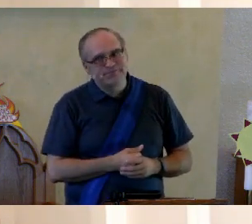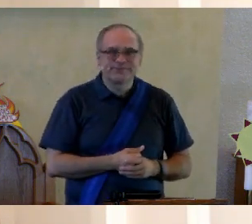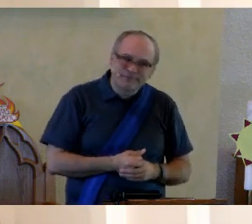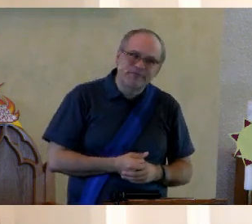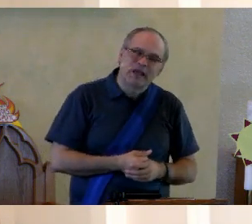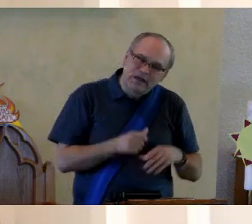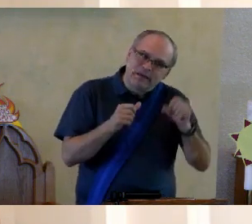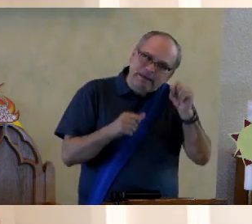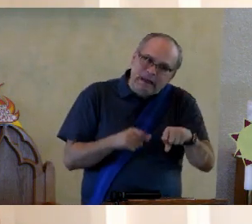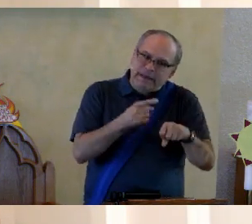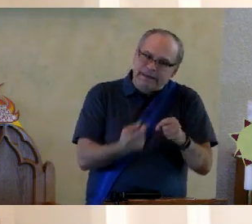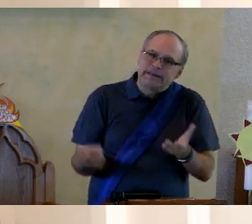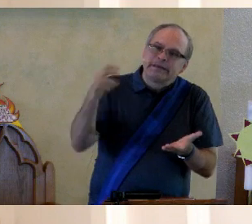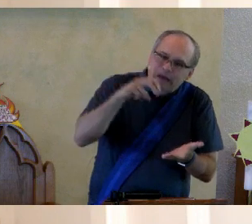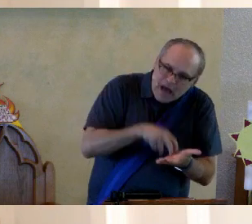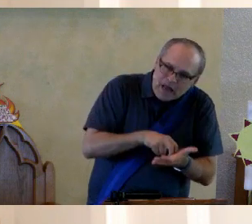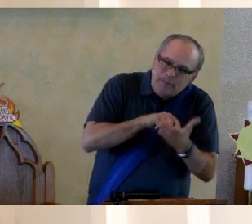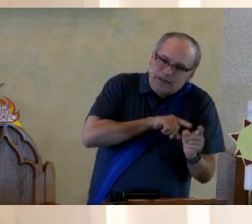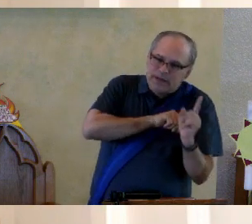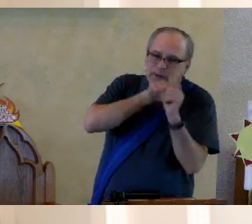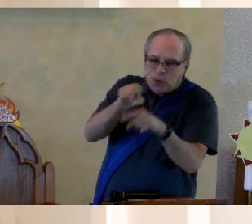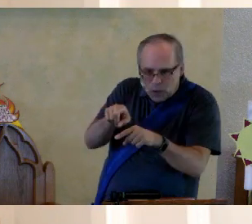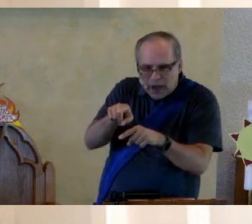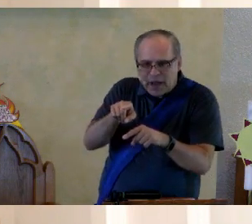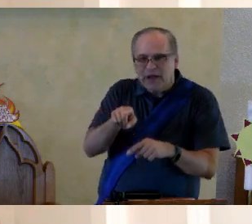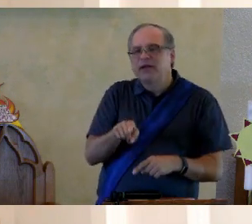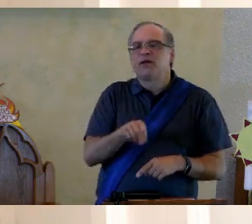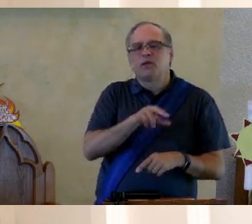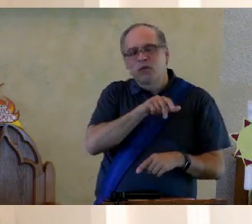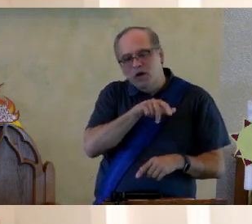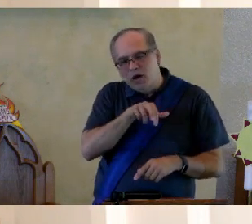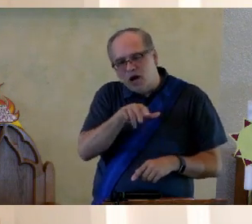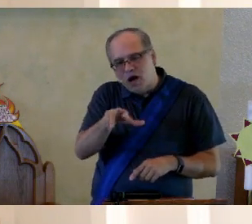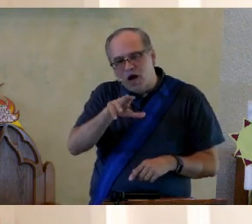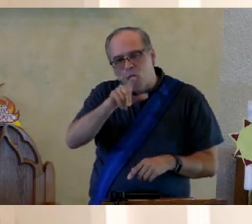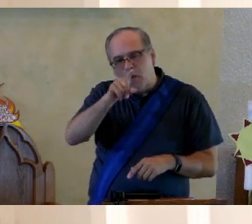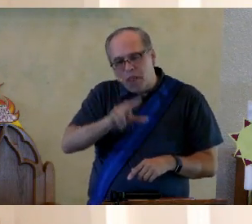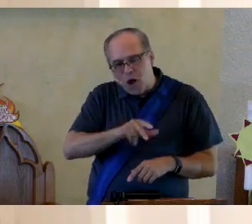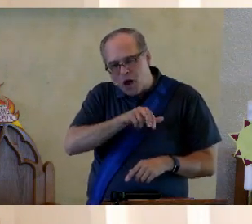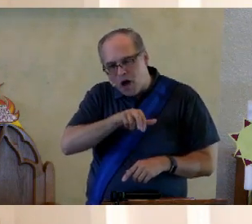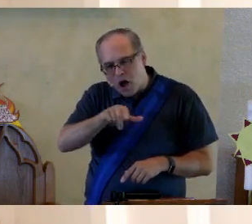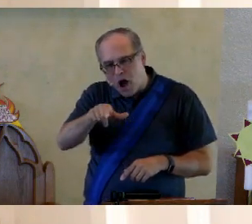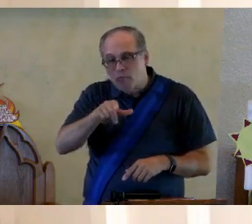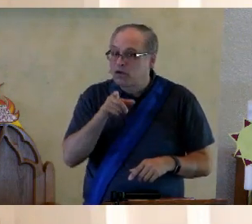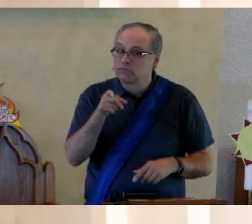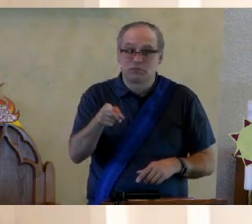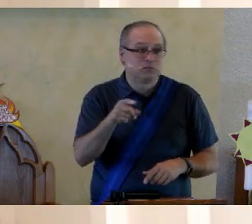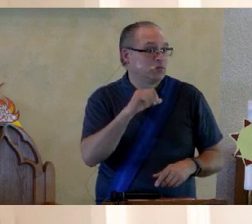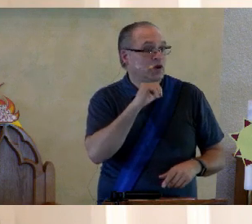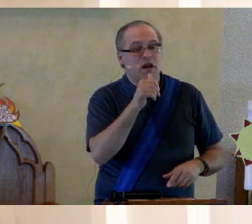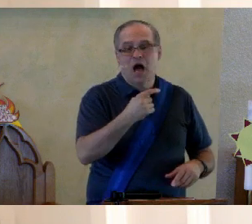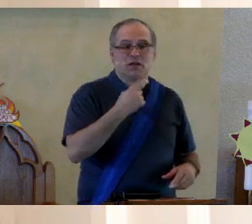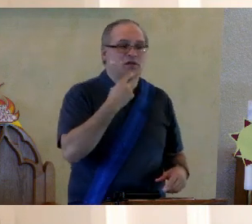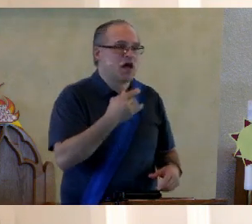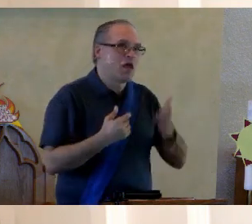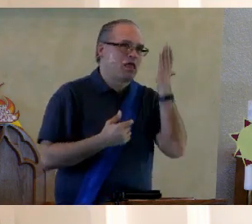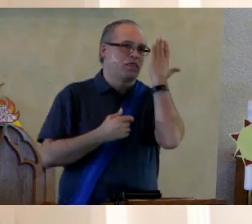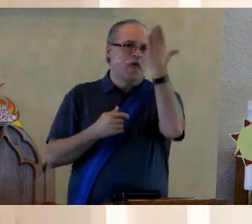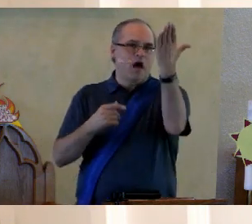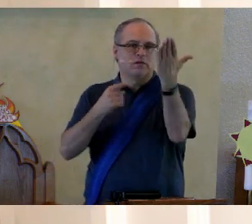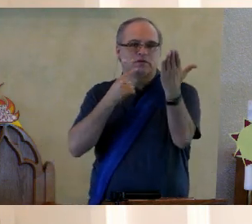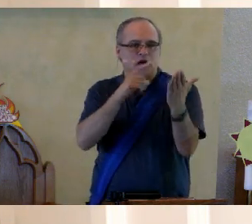up. He did go into the city about a third of the way, but he did not speak what thus saith the Lord.